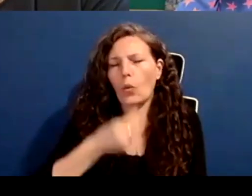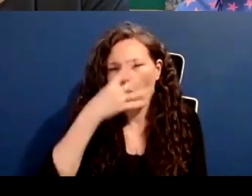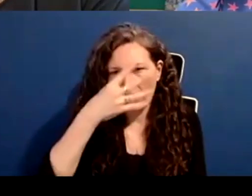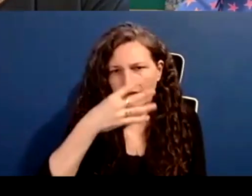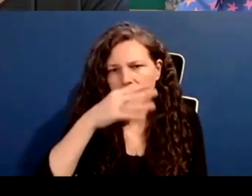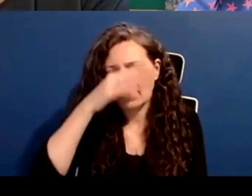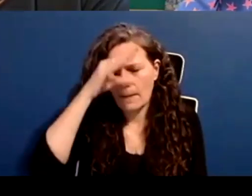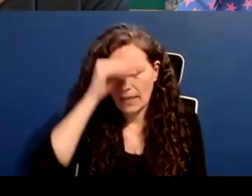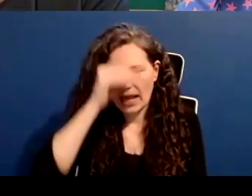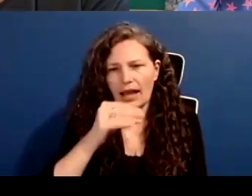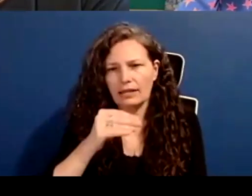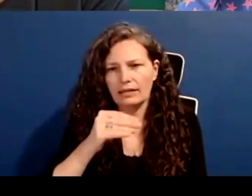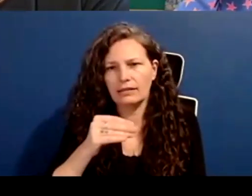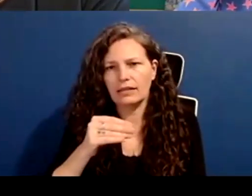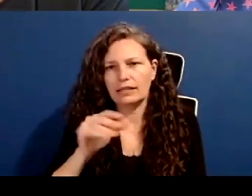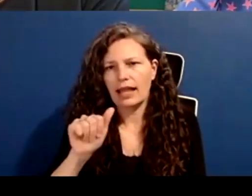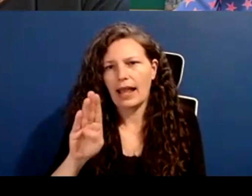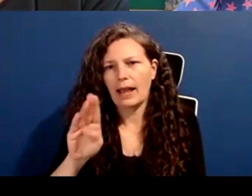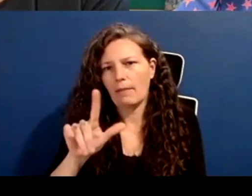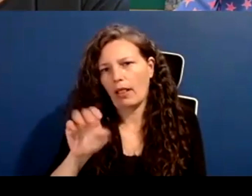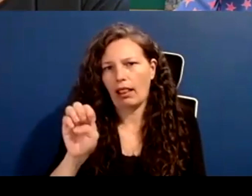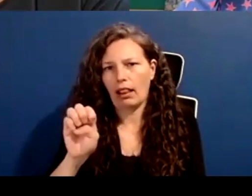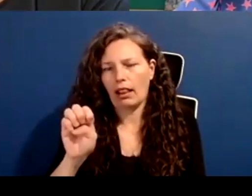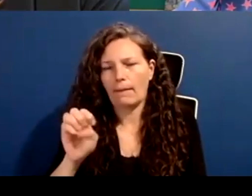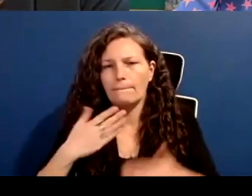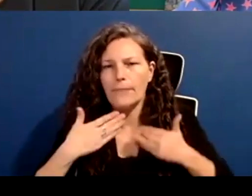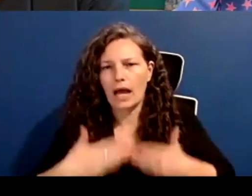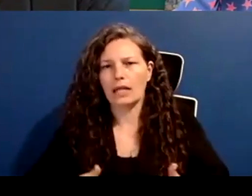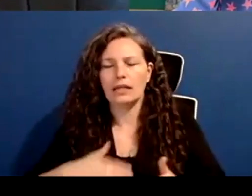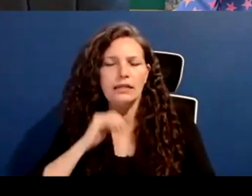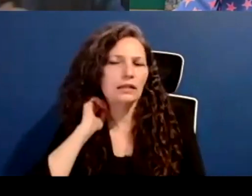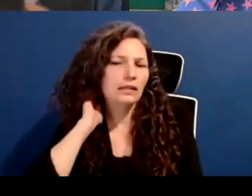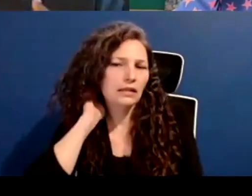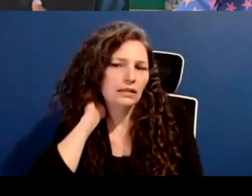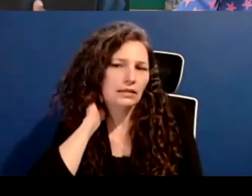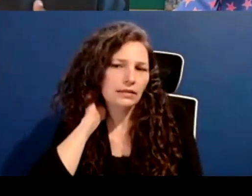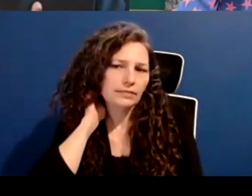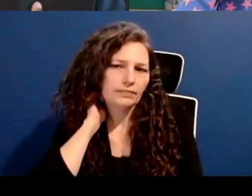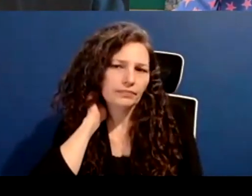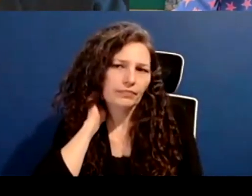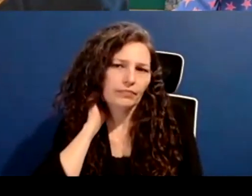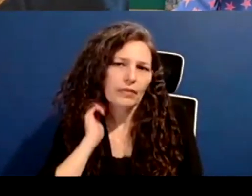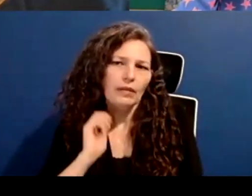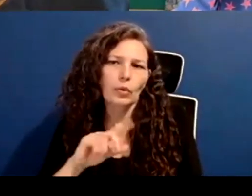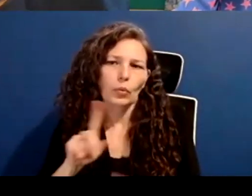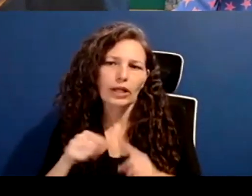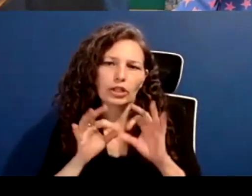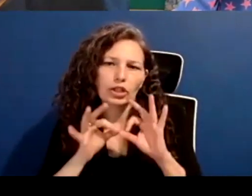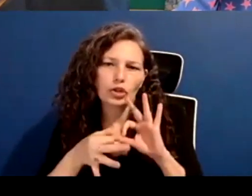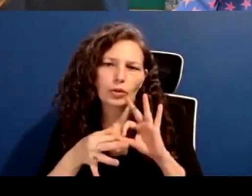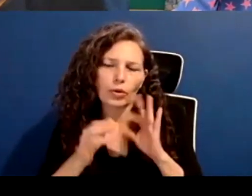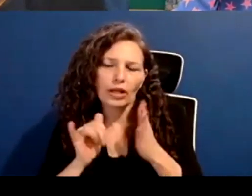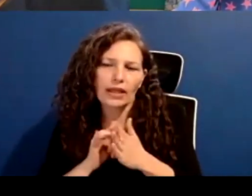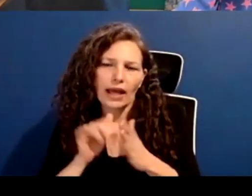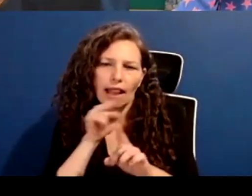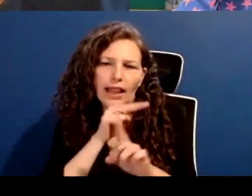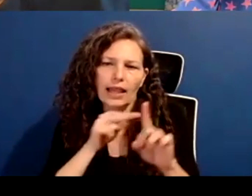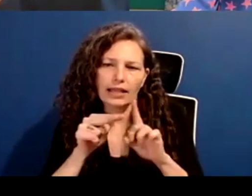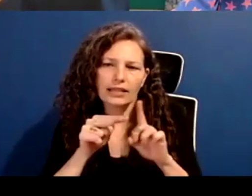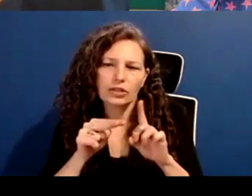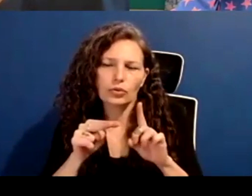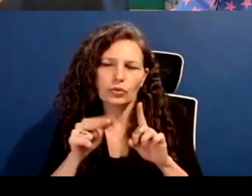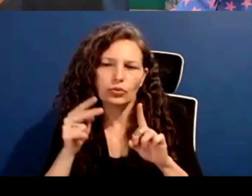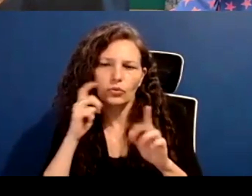of noticing that Jesus doesn't actually that Jesus doesn't actually scold the man, that he gives the